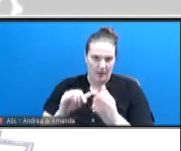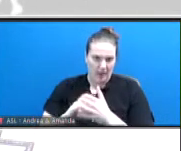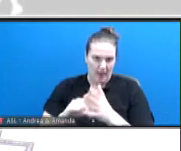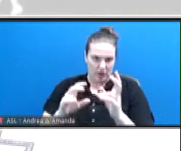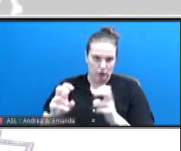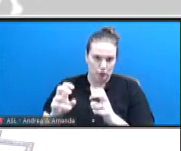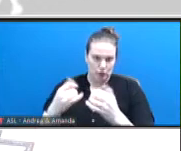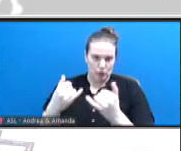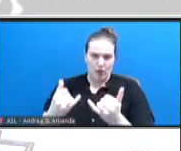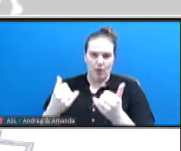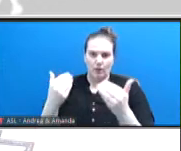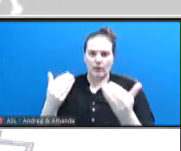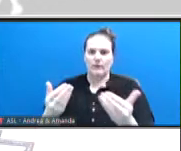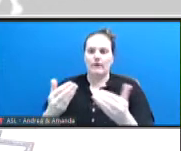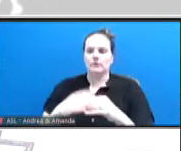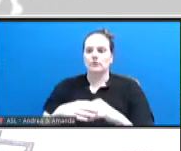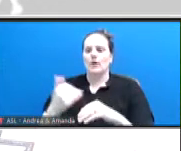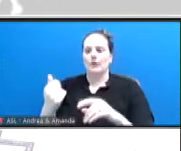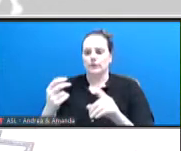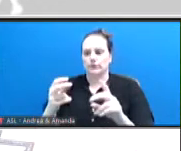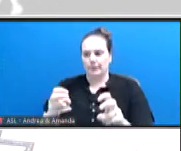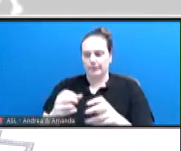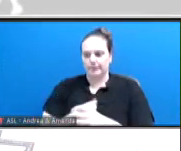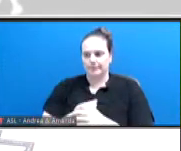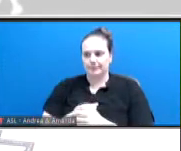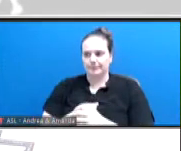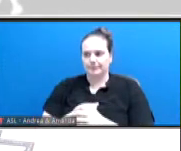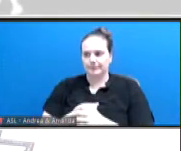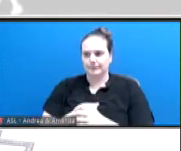we're moving on to this other topic.